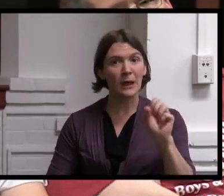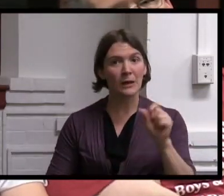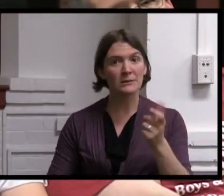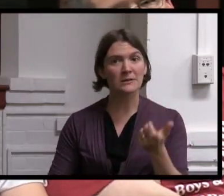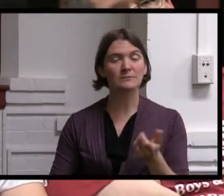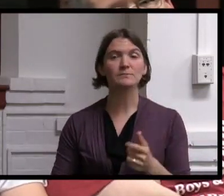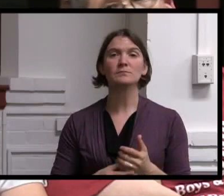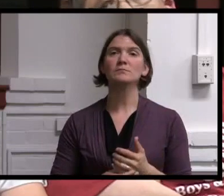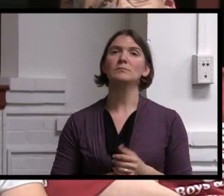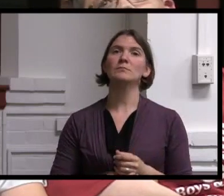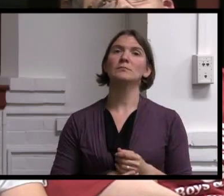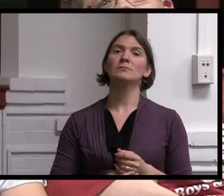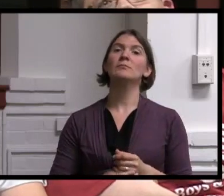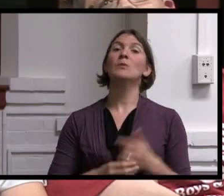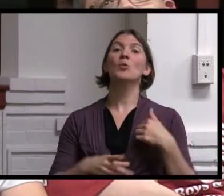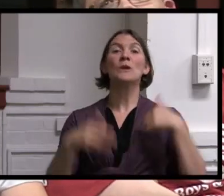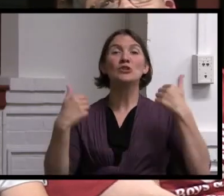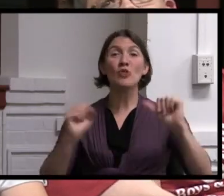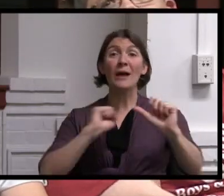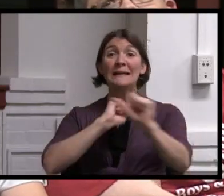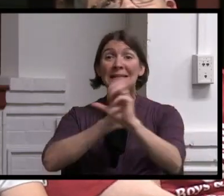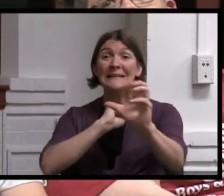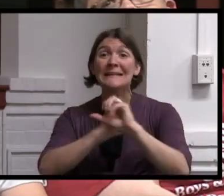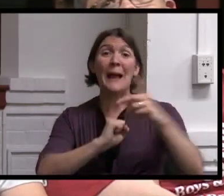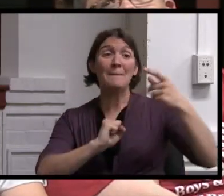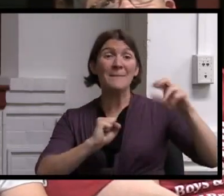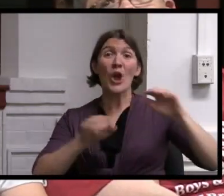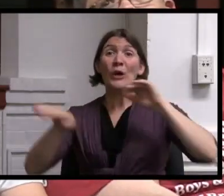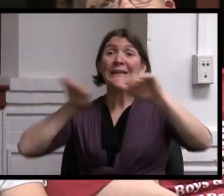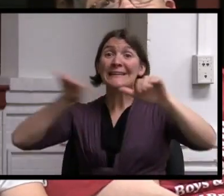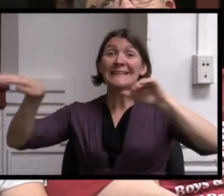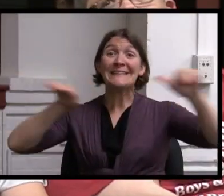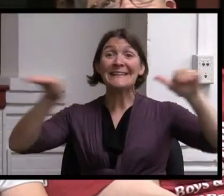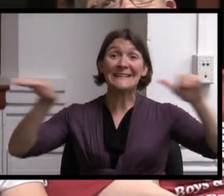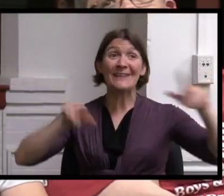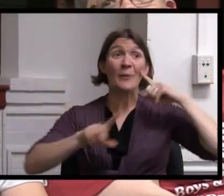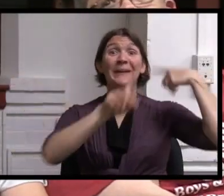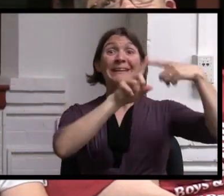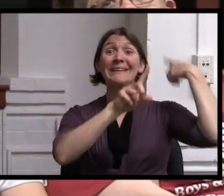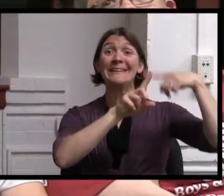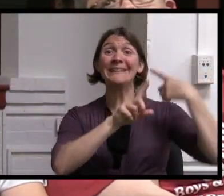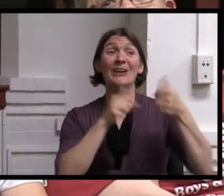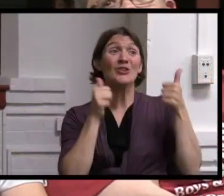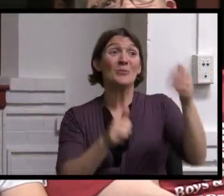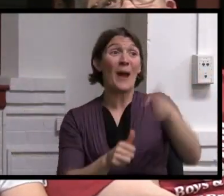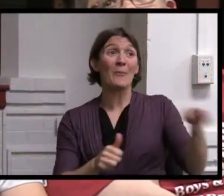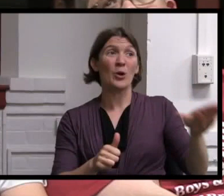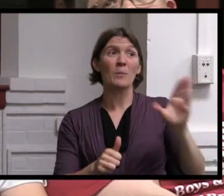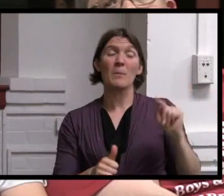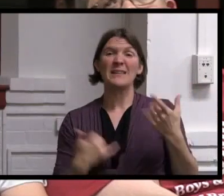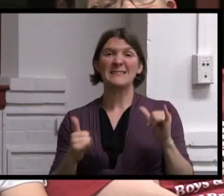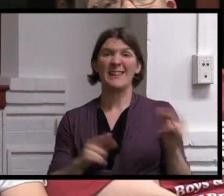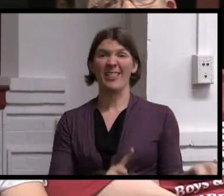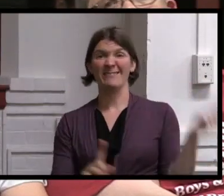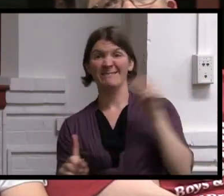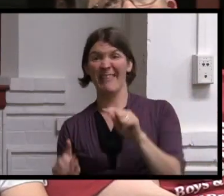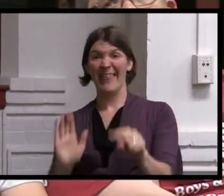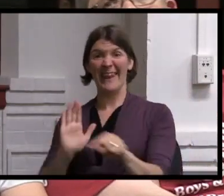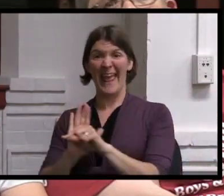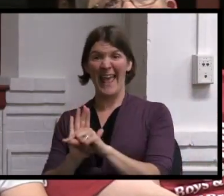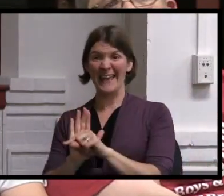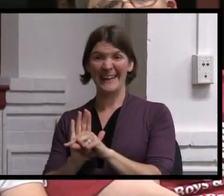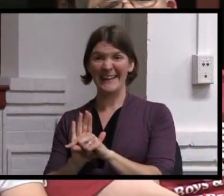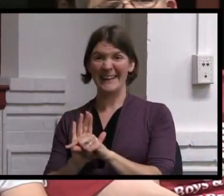And all the advertising and good publicity that we get from the good things that are happening in Brattleboro